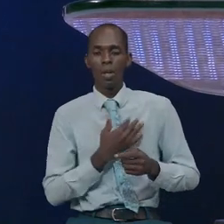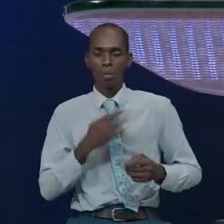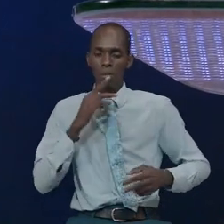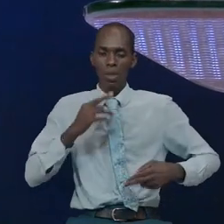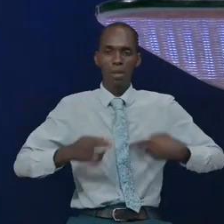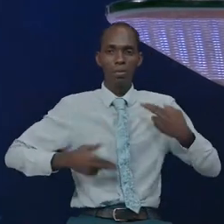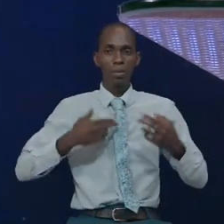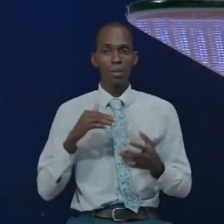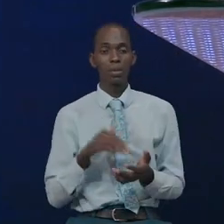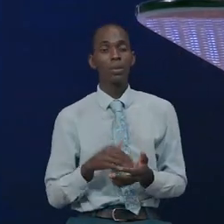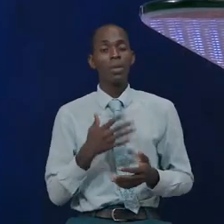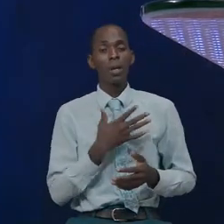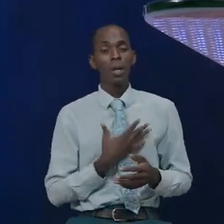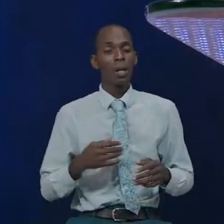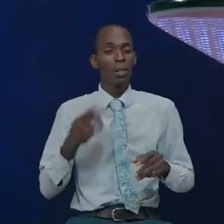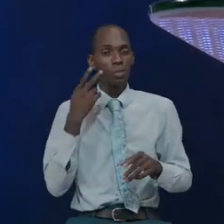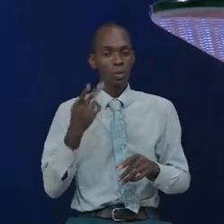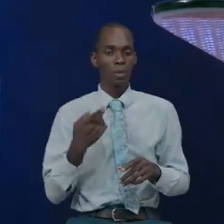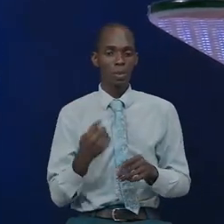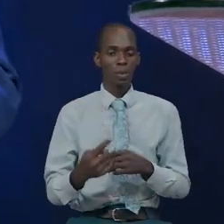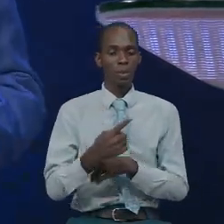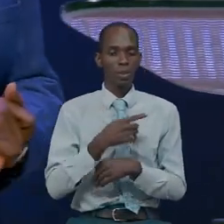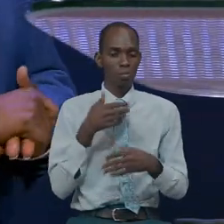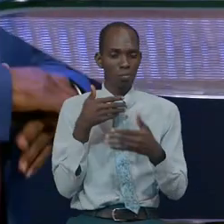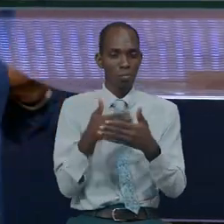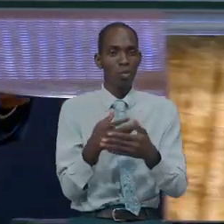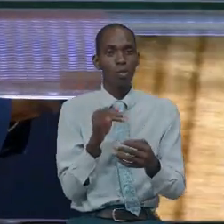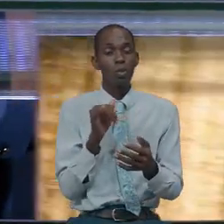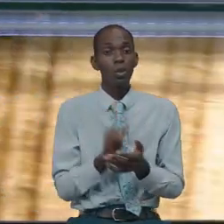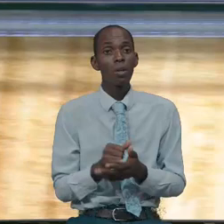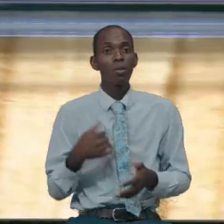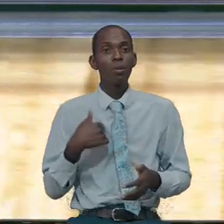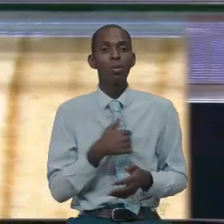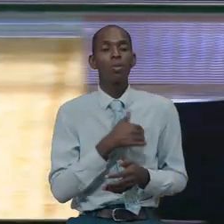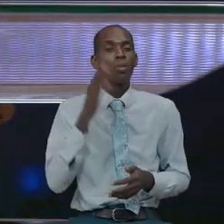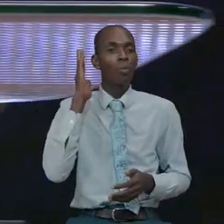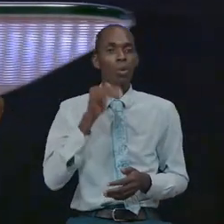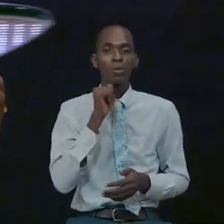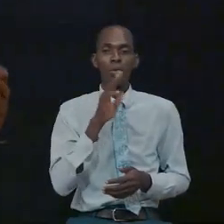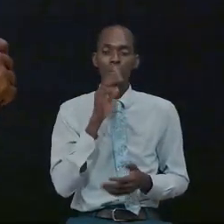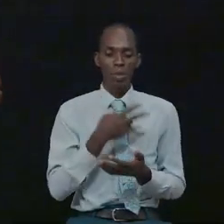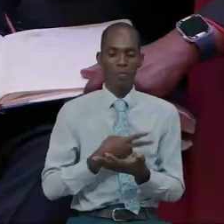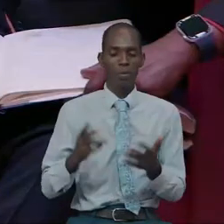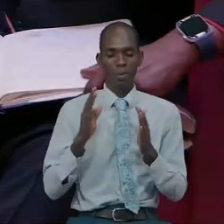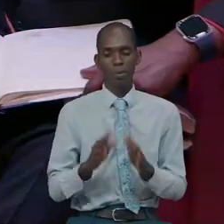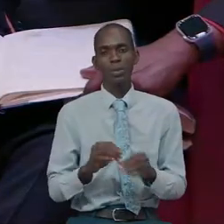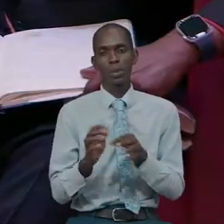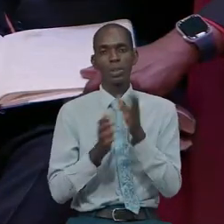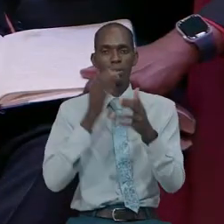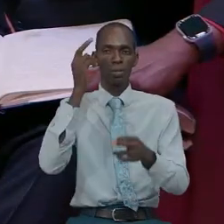as we see the day approaching, so that we will not be failures in Jesus'